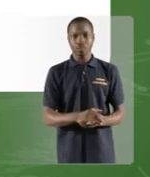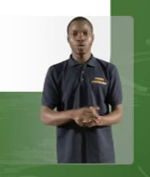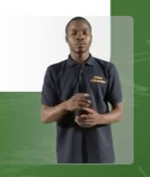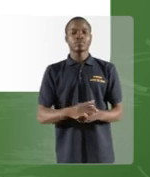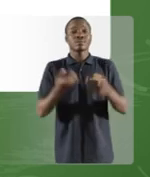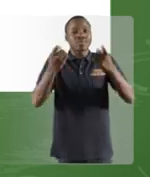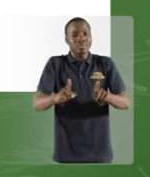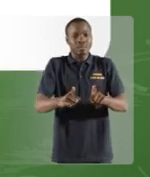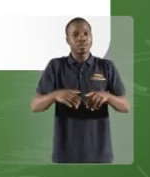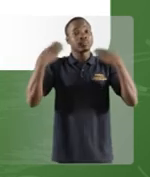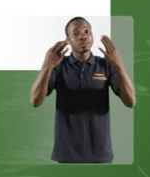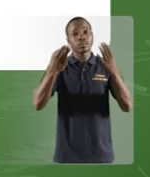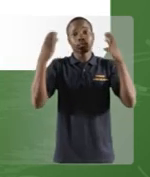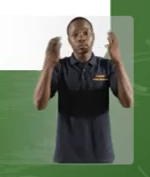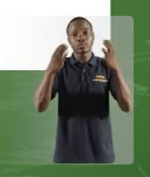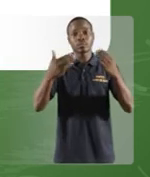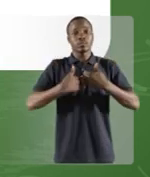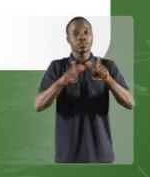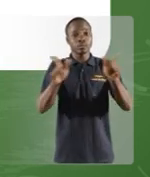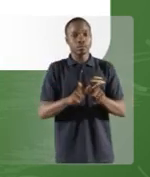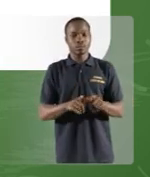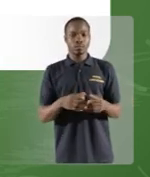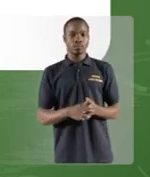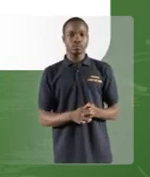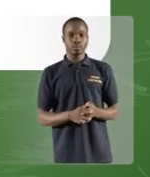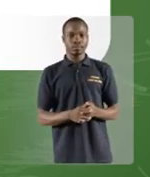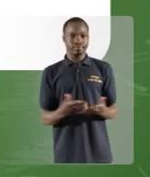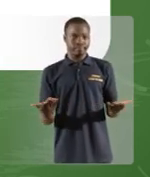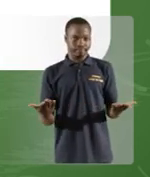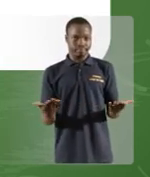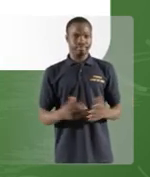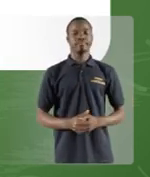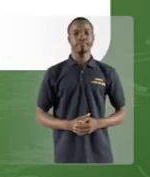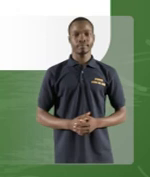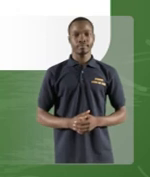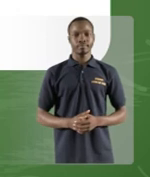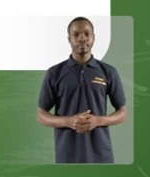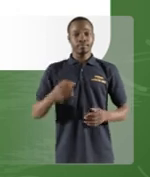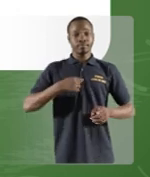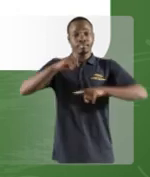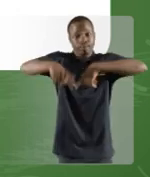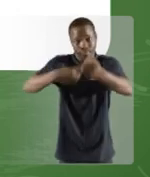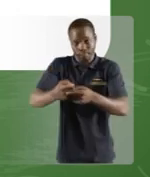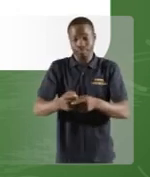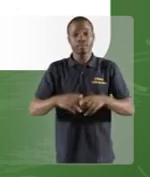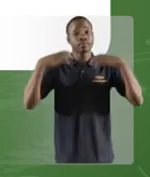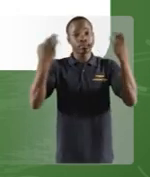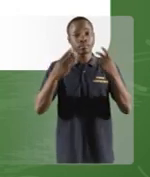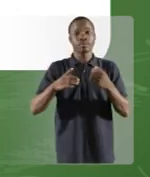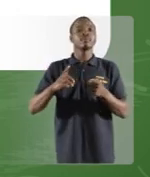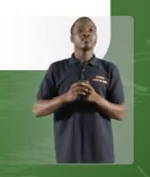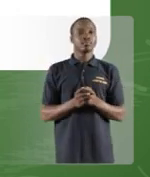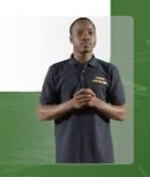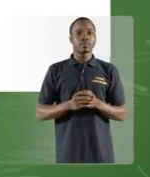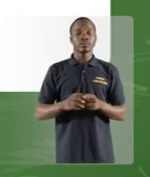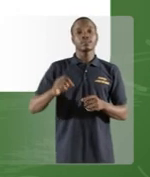you go? Okay, so here we have the verb to go in the past. Well, I went to the fashion show last Saturday